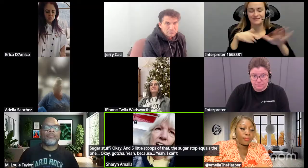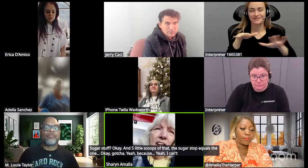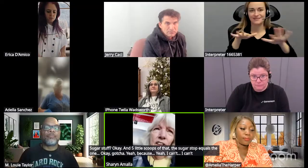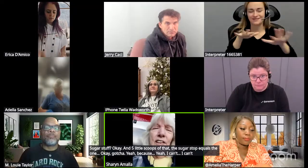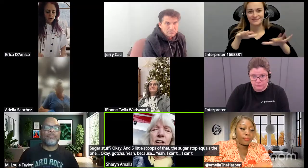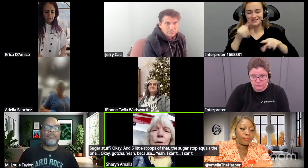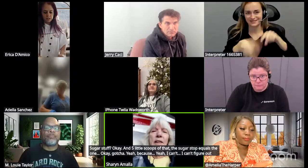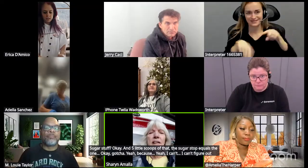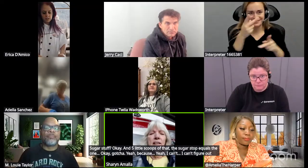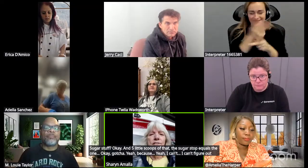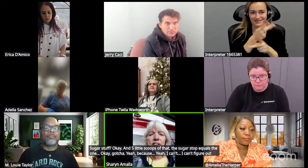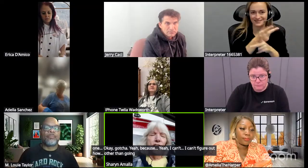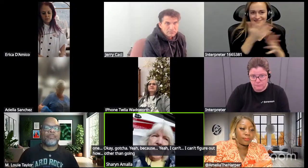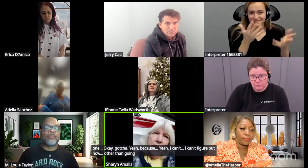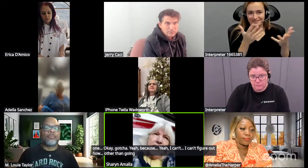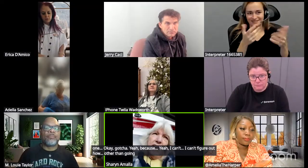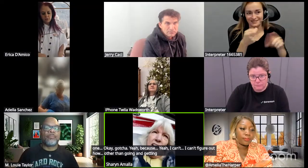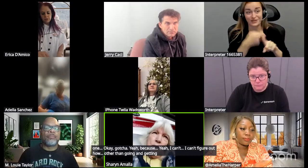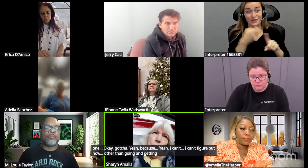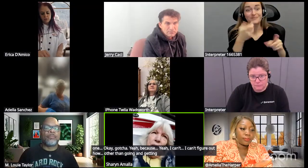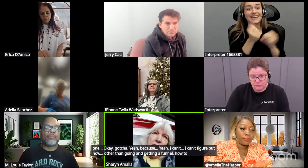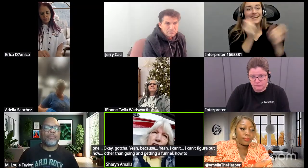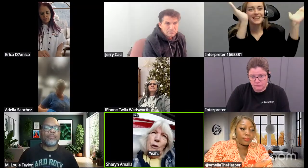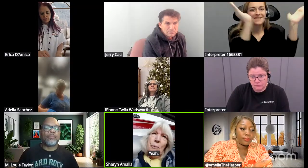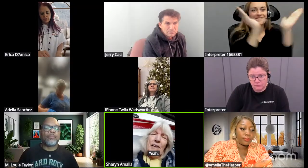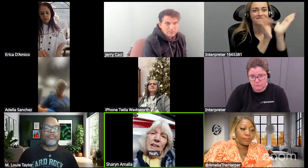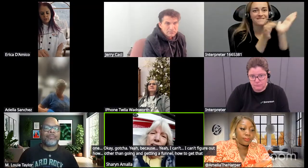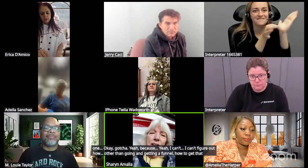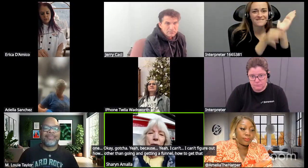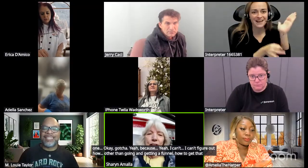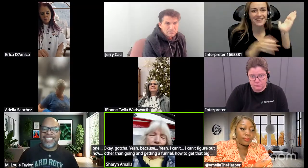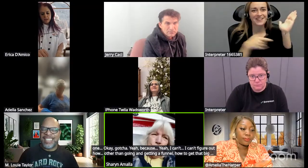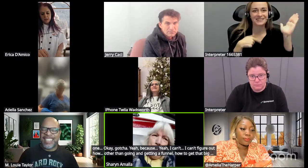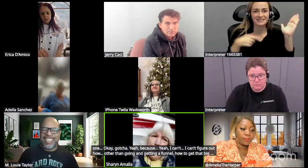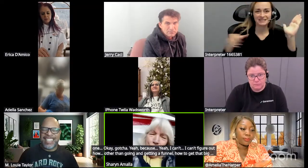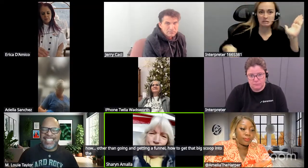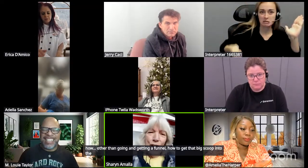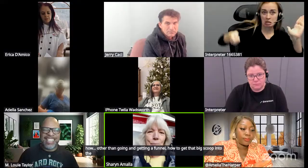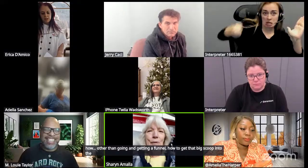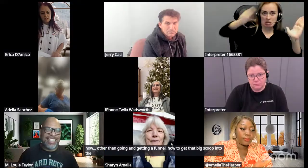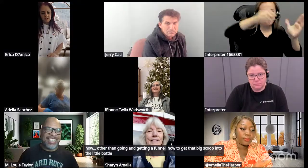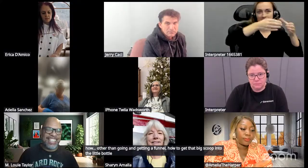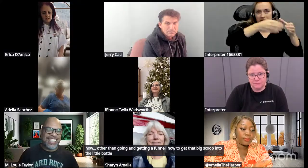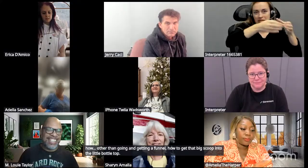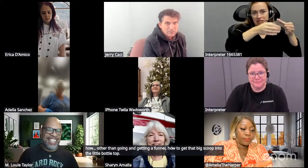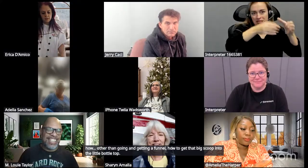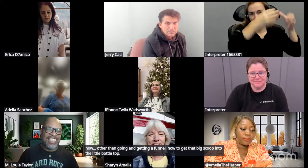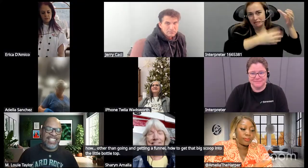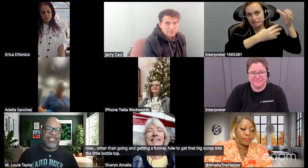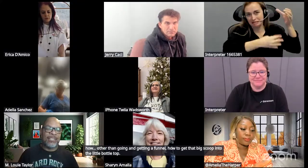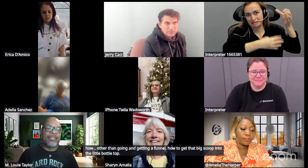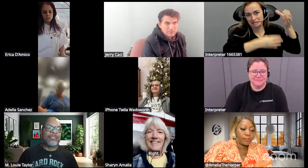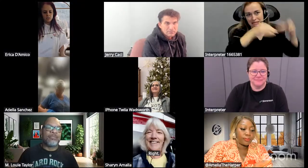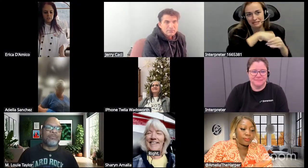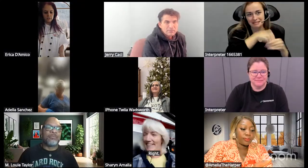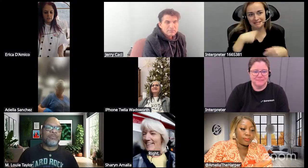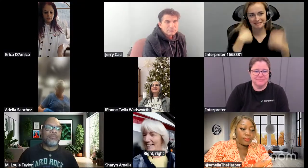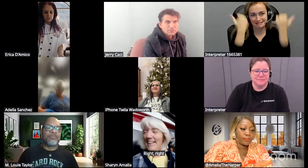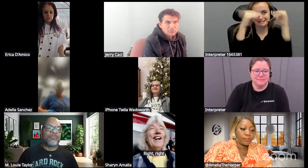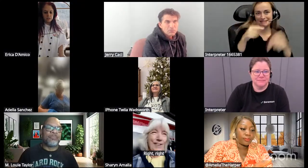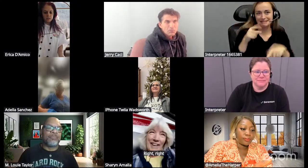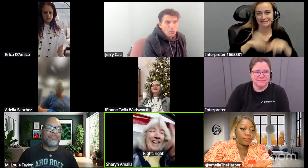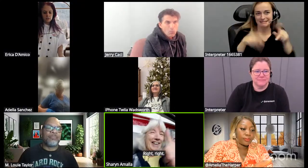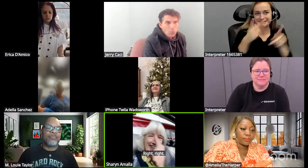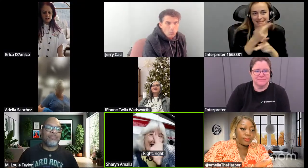out how, other than going and getting a funnel, how to get that big scoop into the little bottle top. Right.